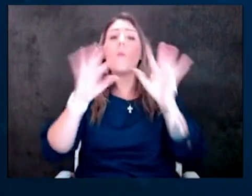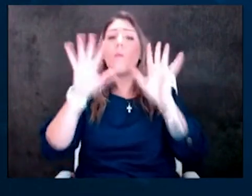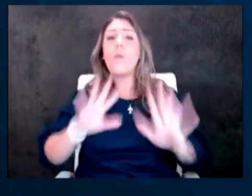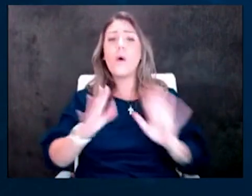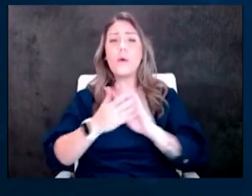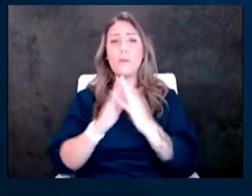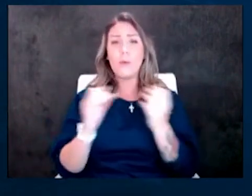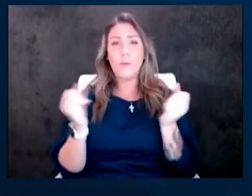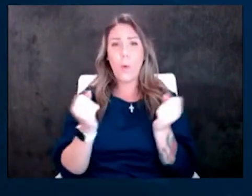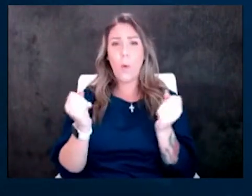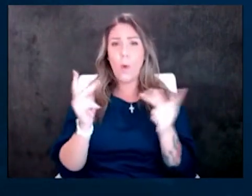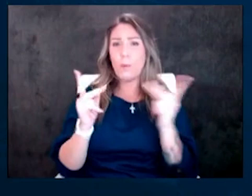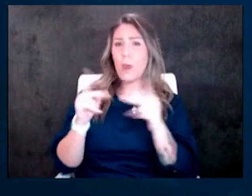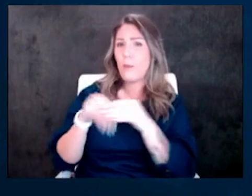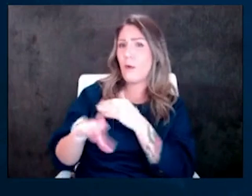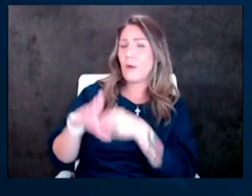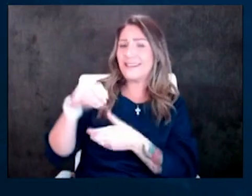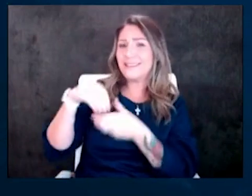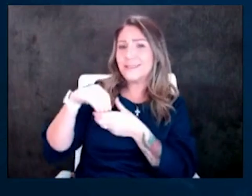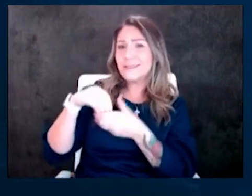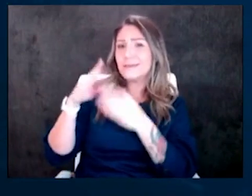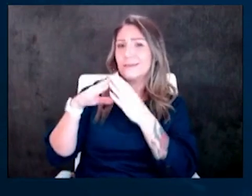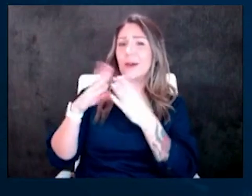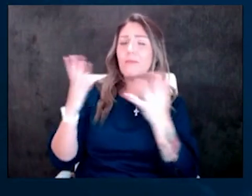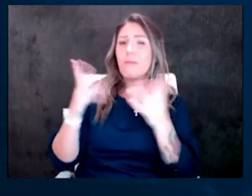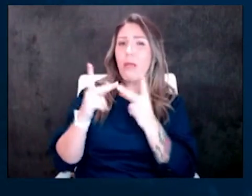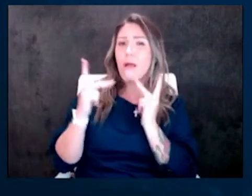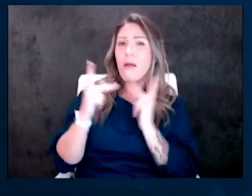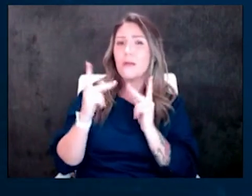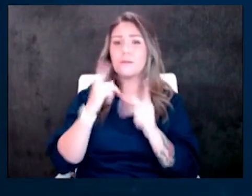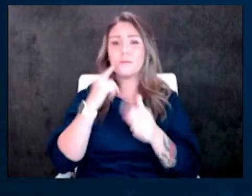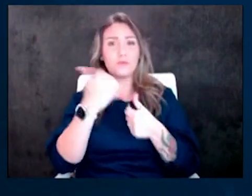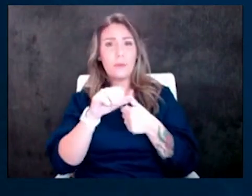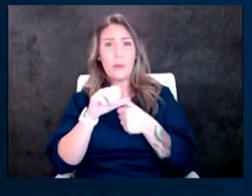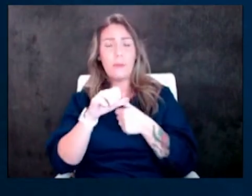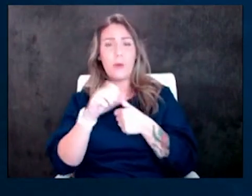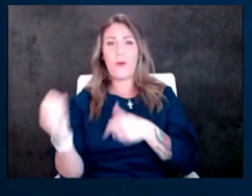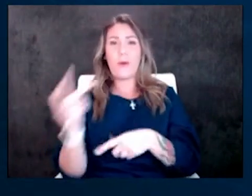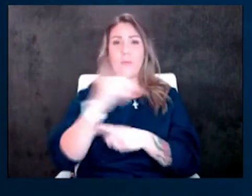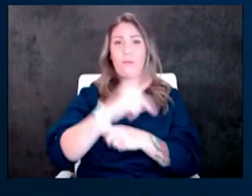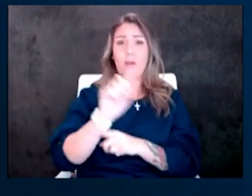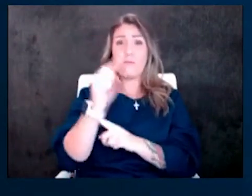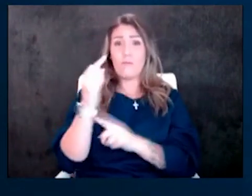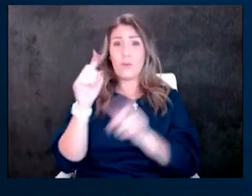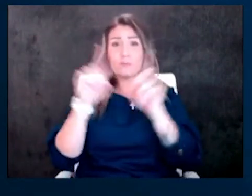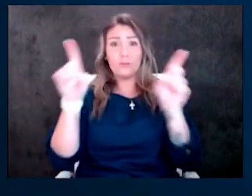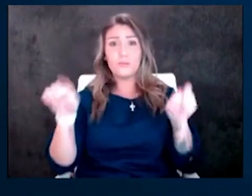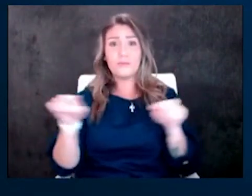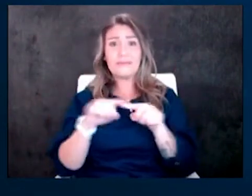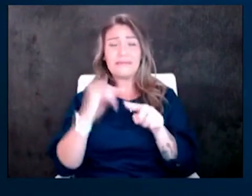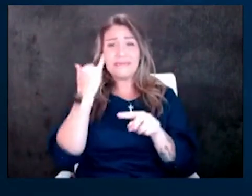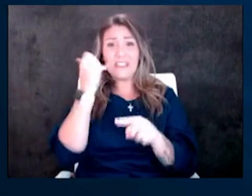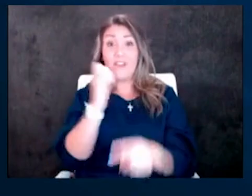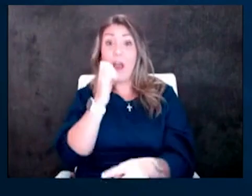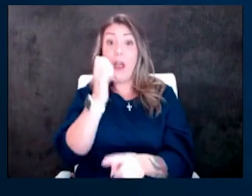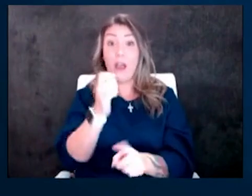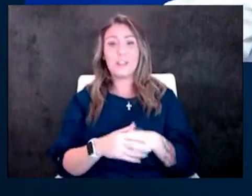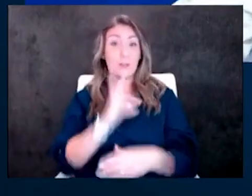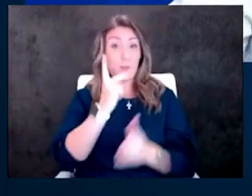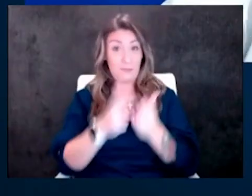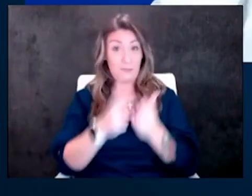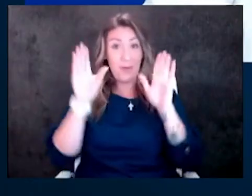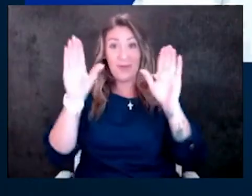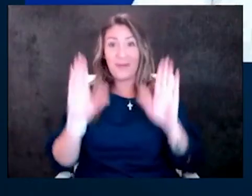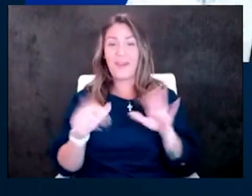indoors. And remember, we go back to that very first slide, if you are unvaccinated, you are most at risk.